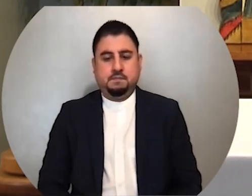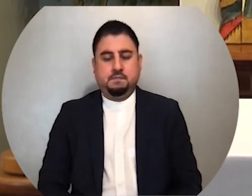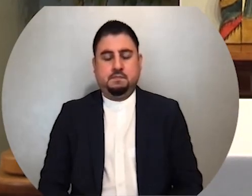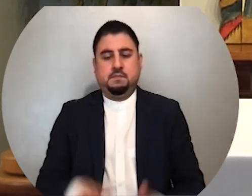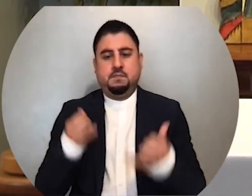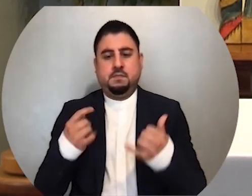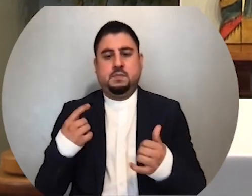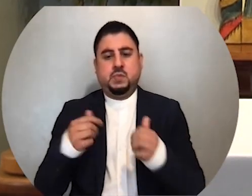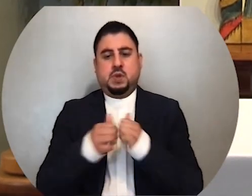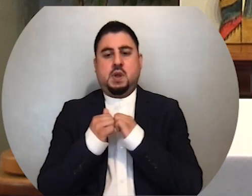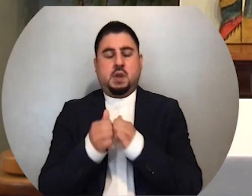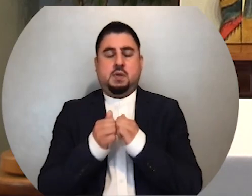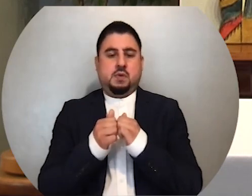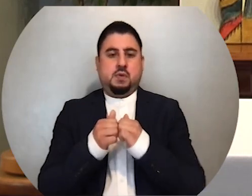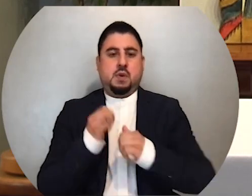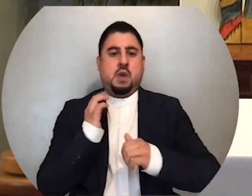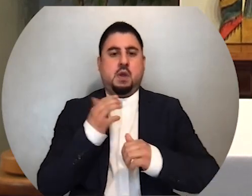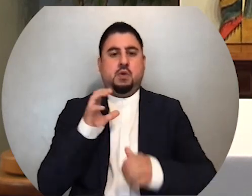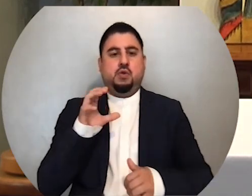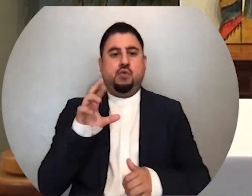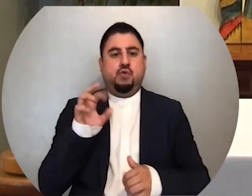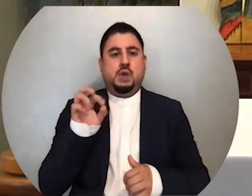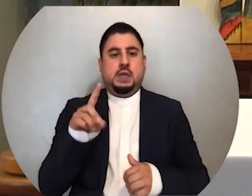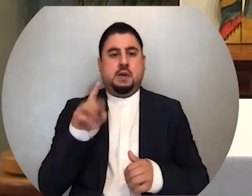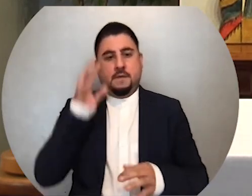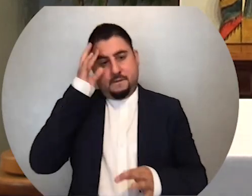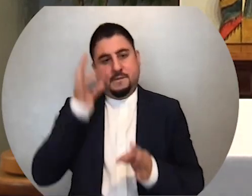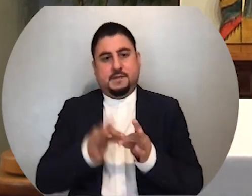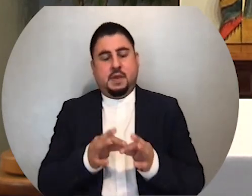And now let us together recite our Creed of Faith.